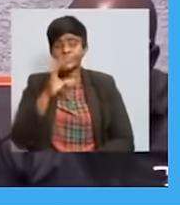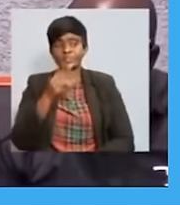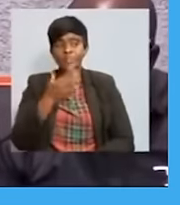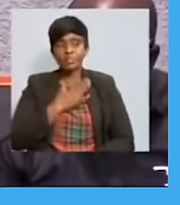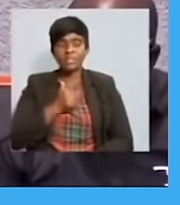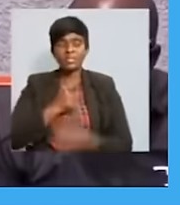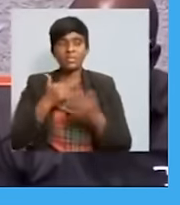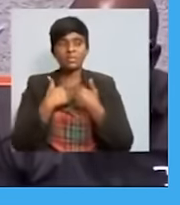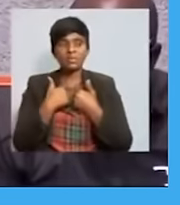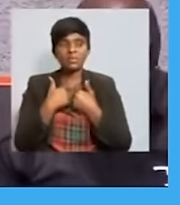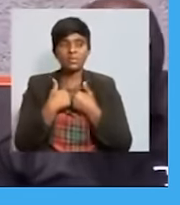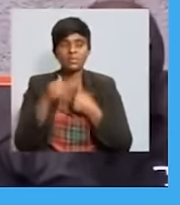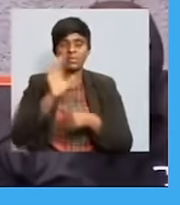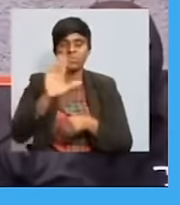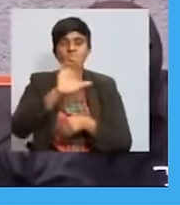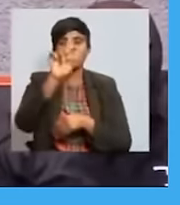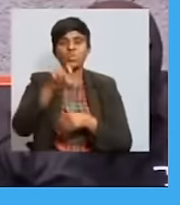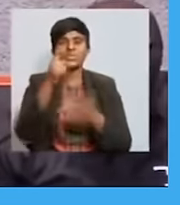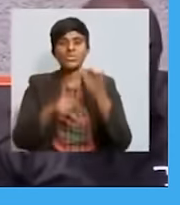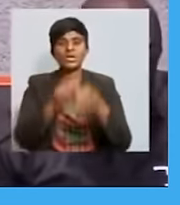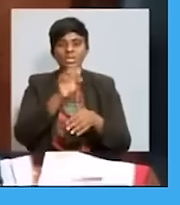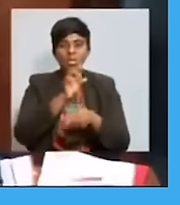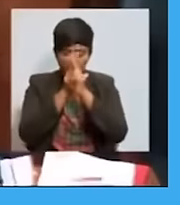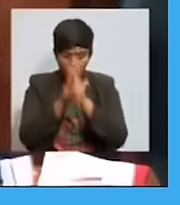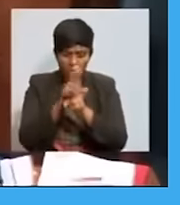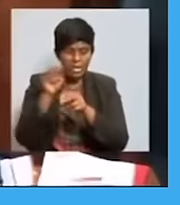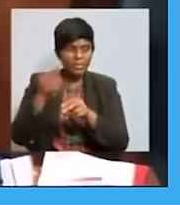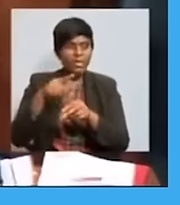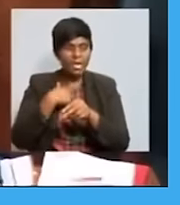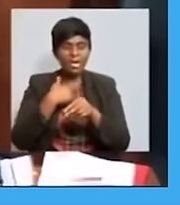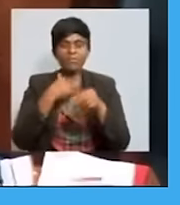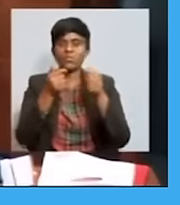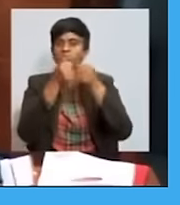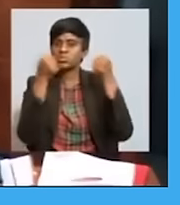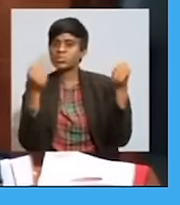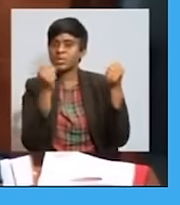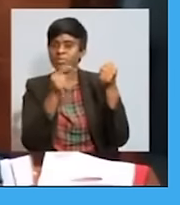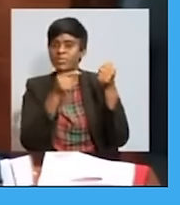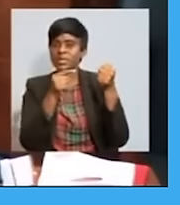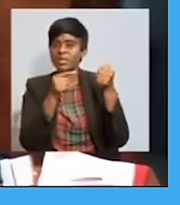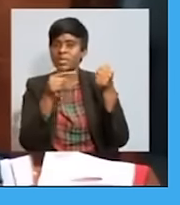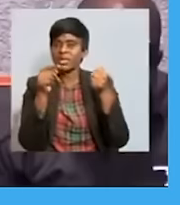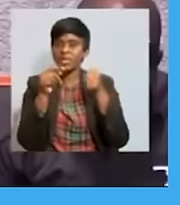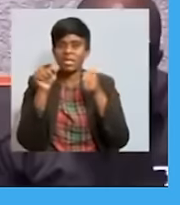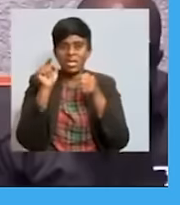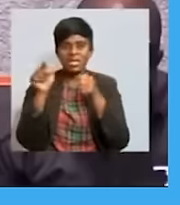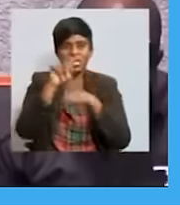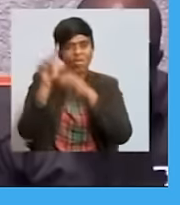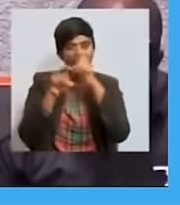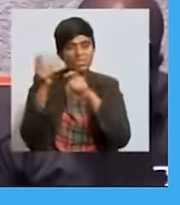have... What is the question, Honorable Member? I have this particular publication where the main question is coming